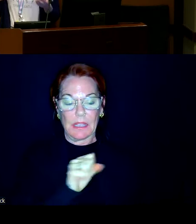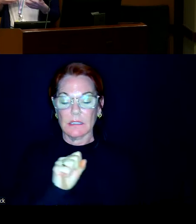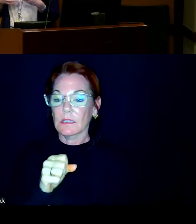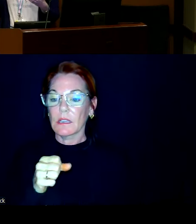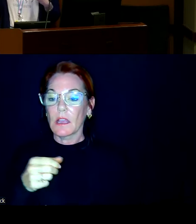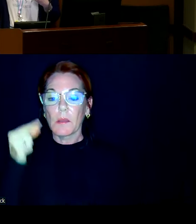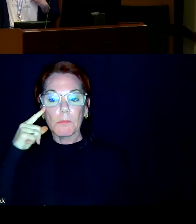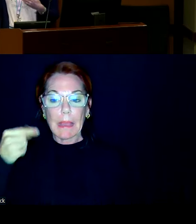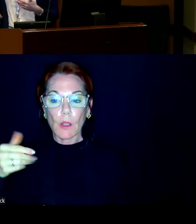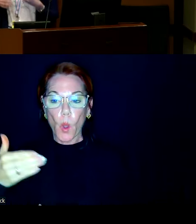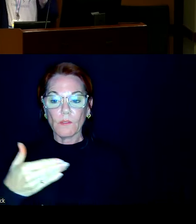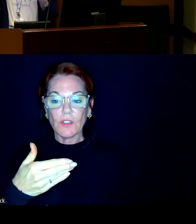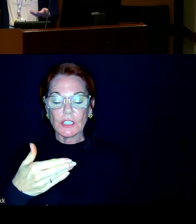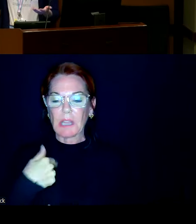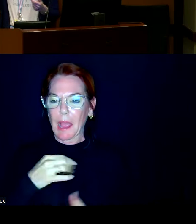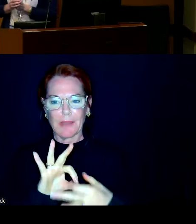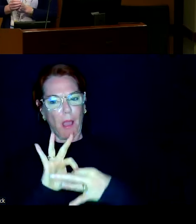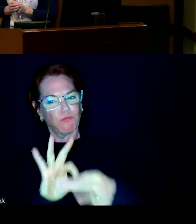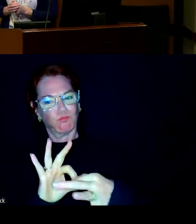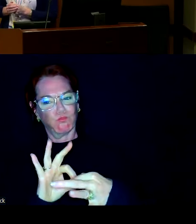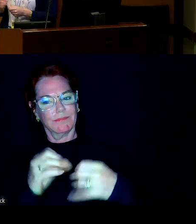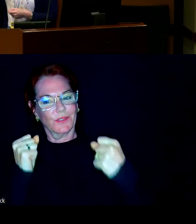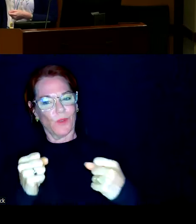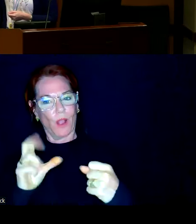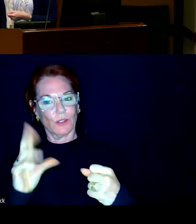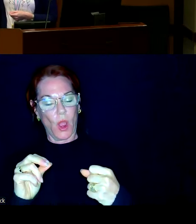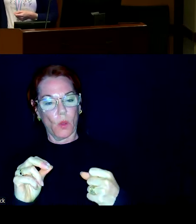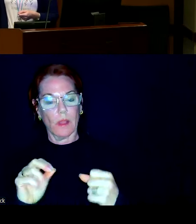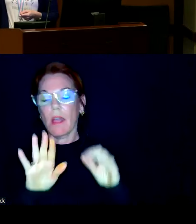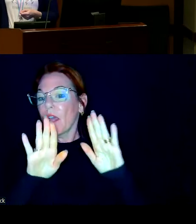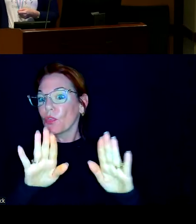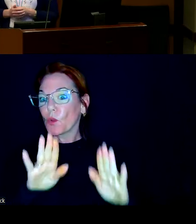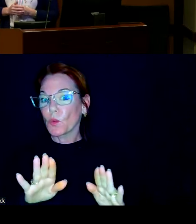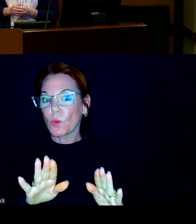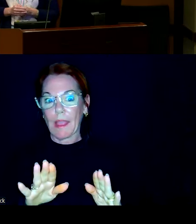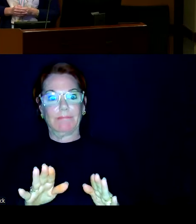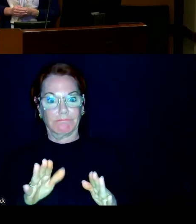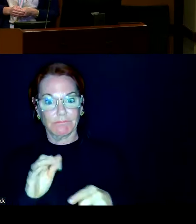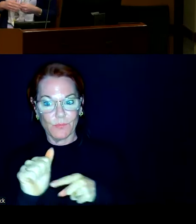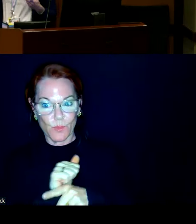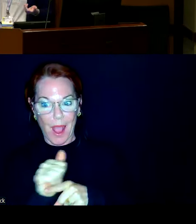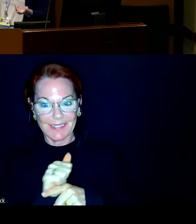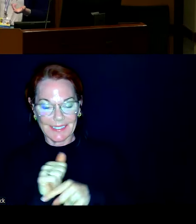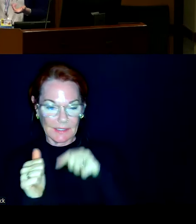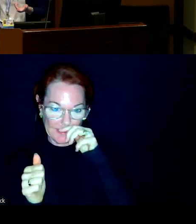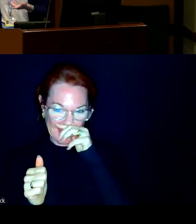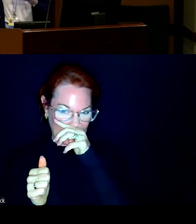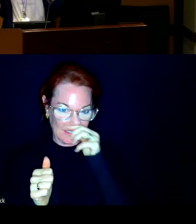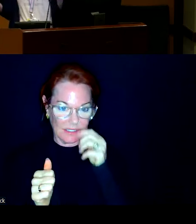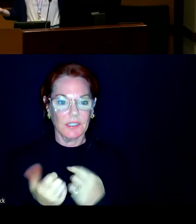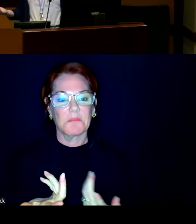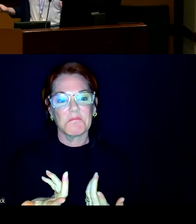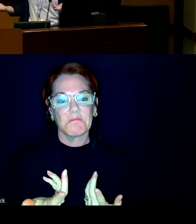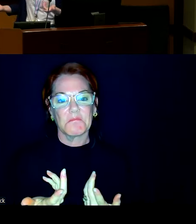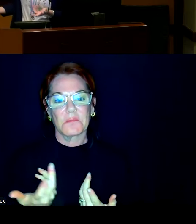have a strong bond with any of my fish. Goldfish are a great way to practice they, them pronouns. Or our cars.